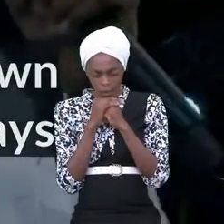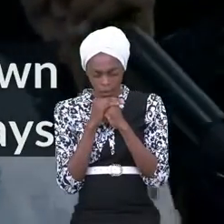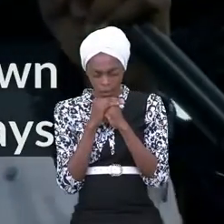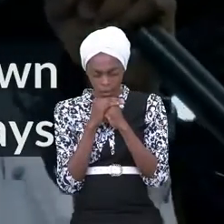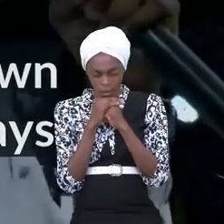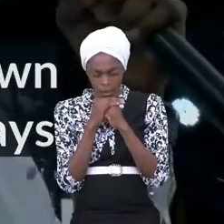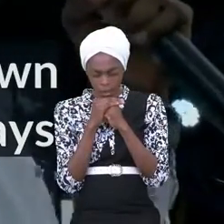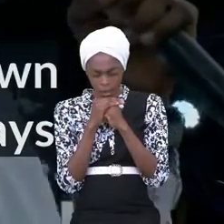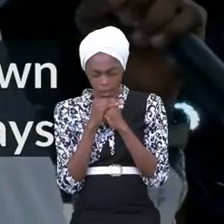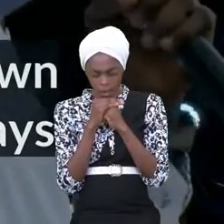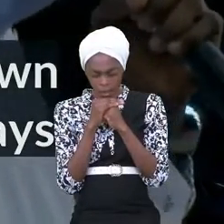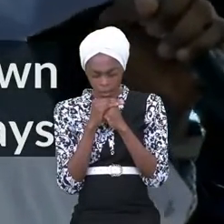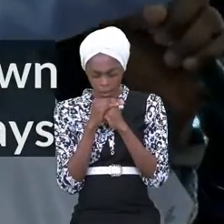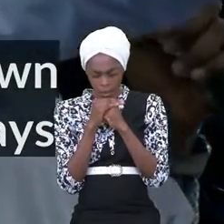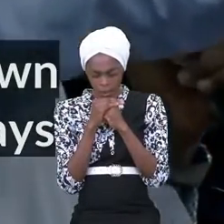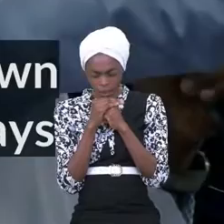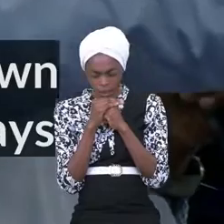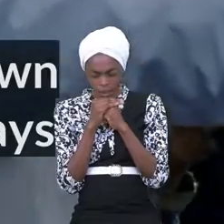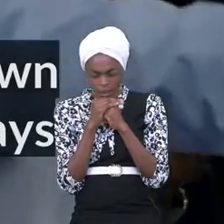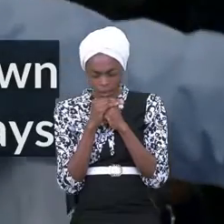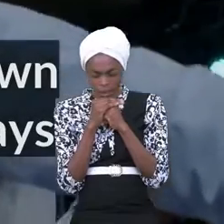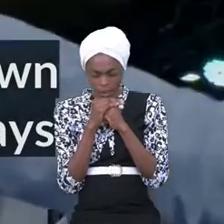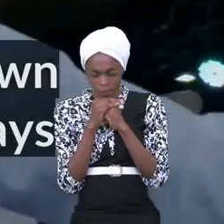here. Bowing down.